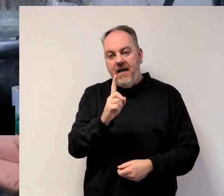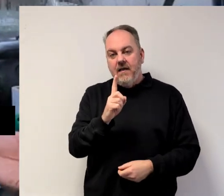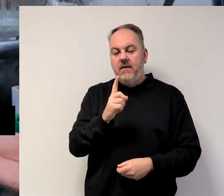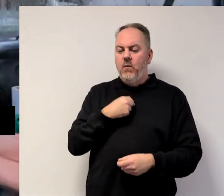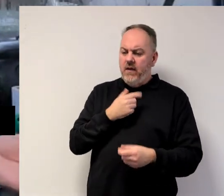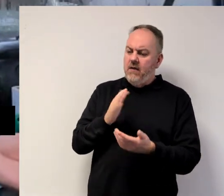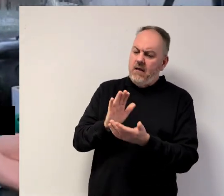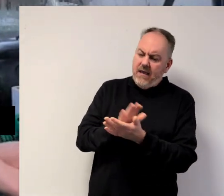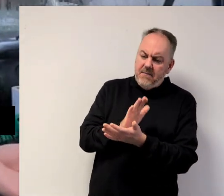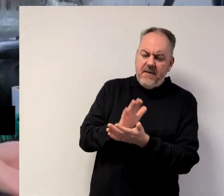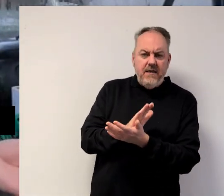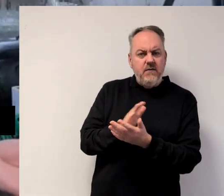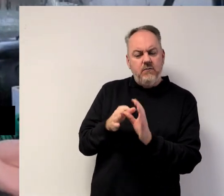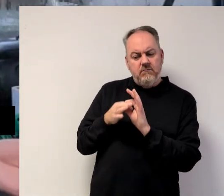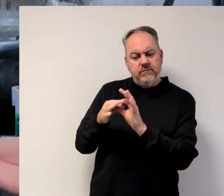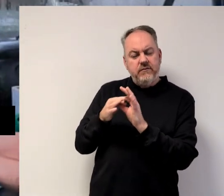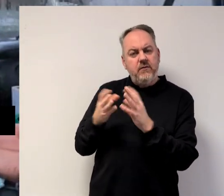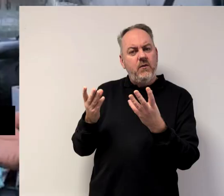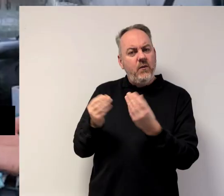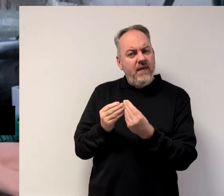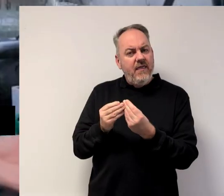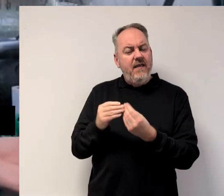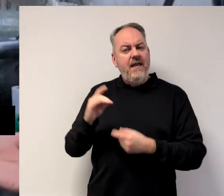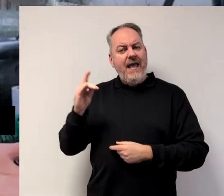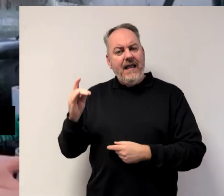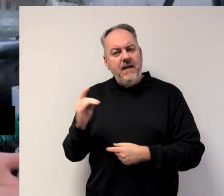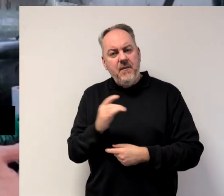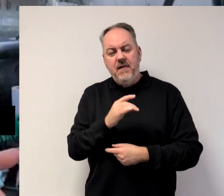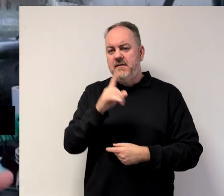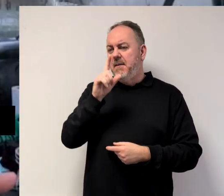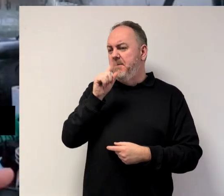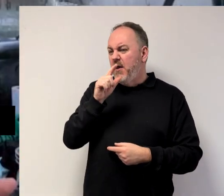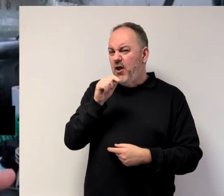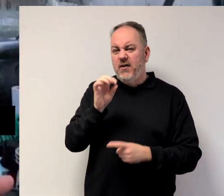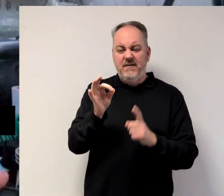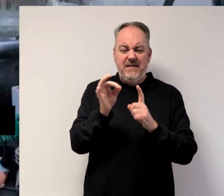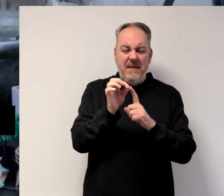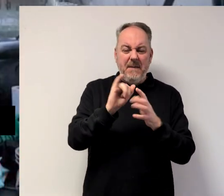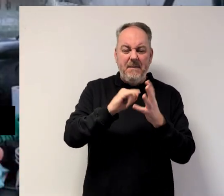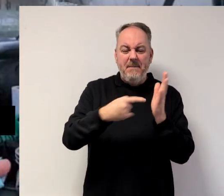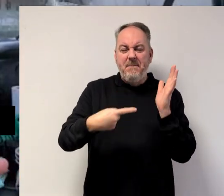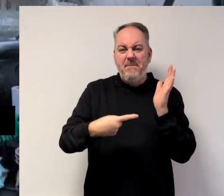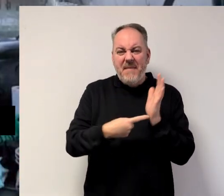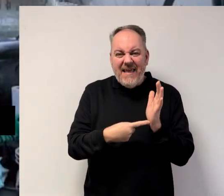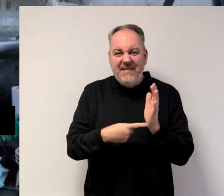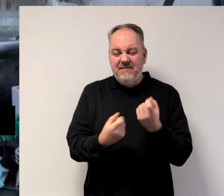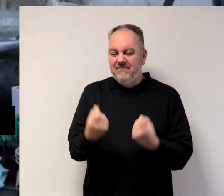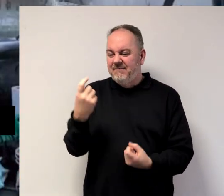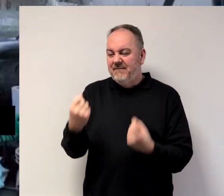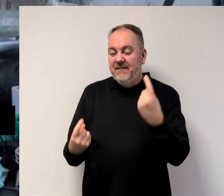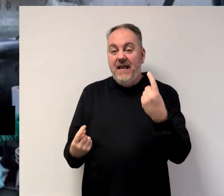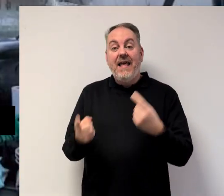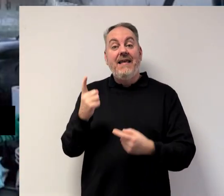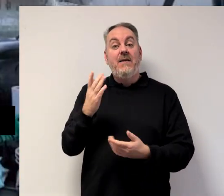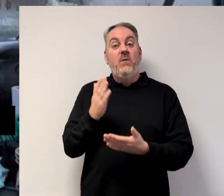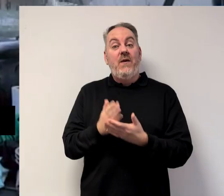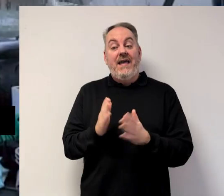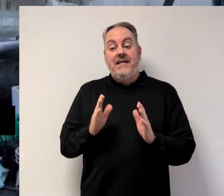problem with most pests, and we only net when we really need to, at a time when we need to.